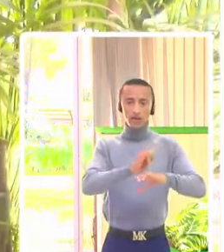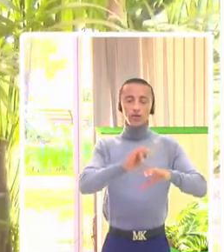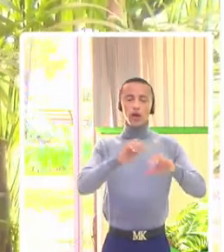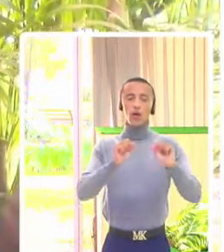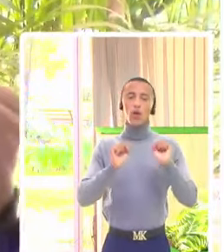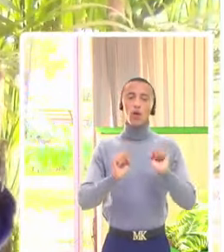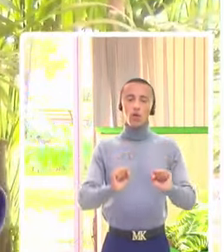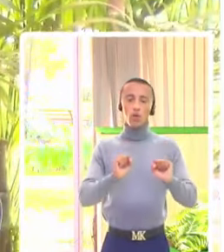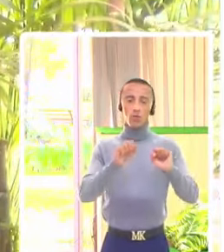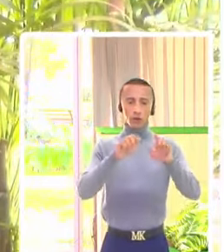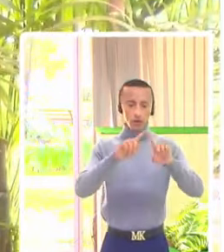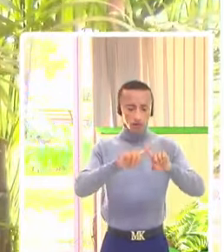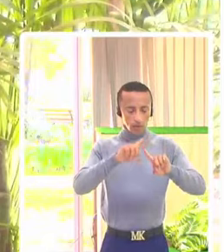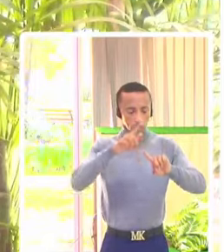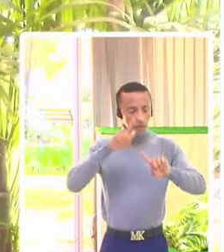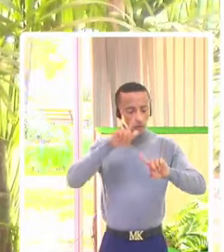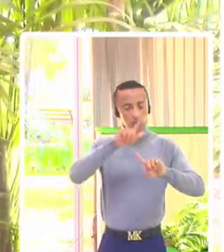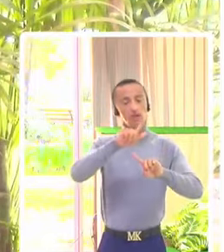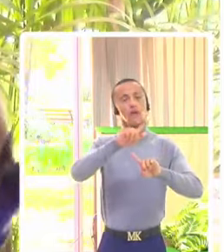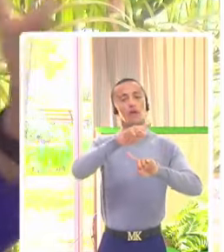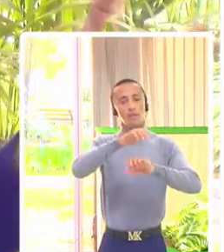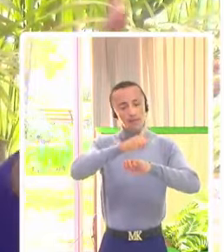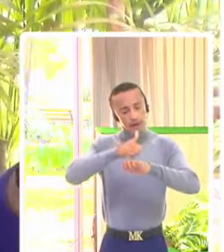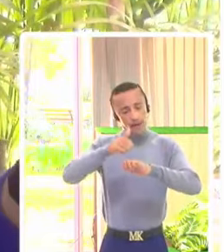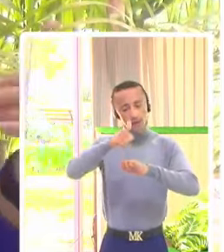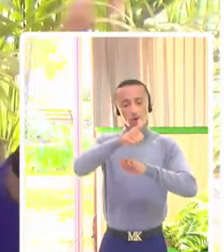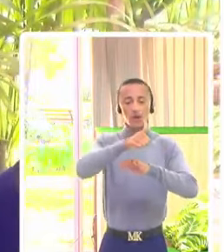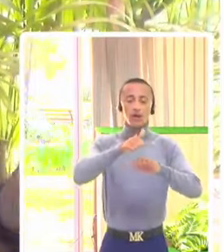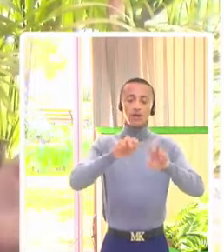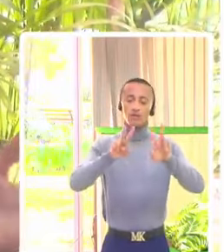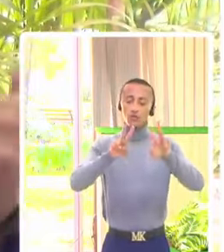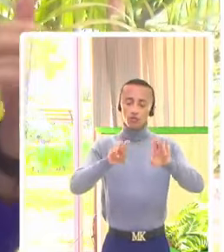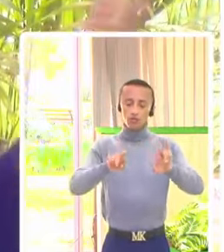capacity? I think that we already, for your,